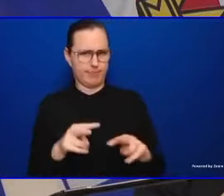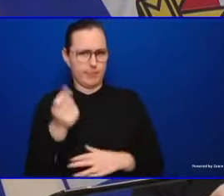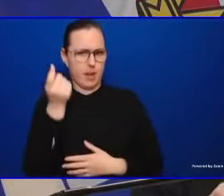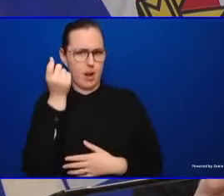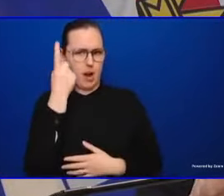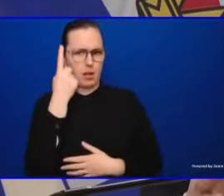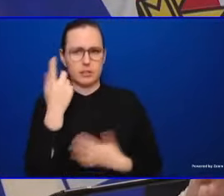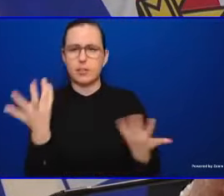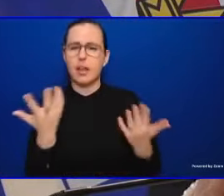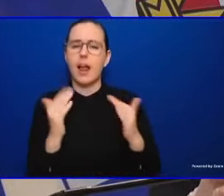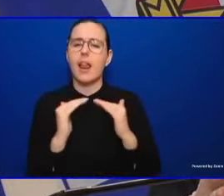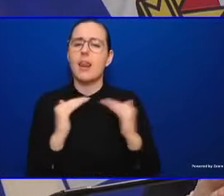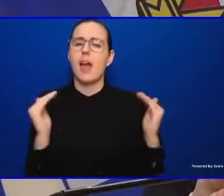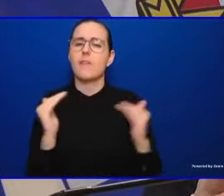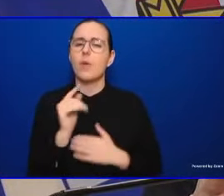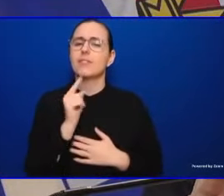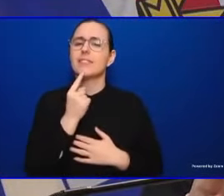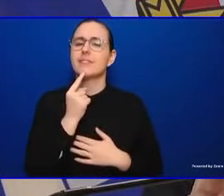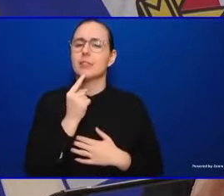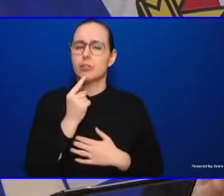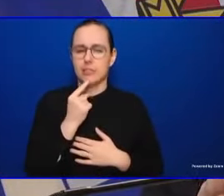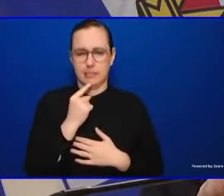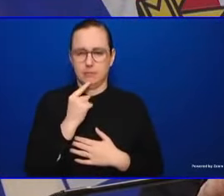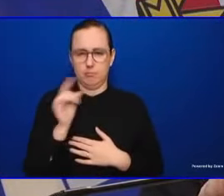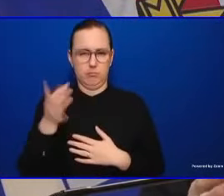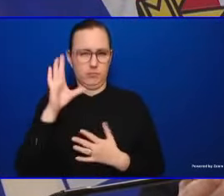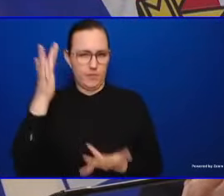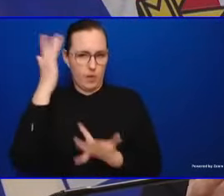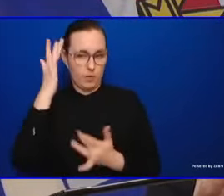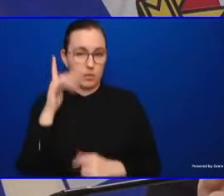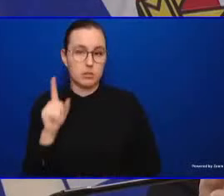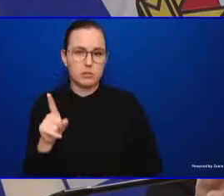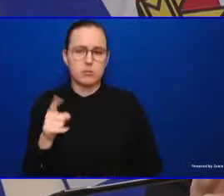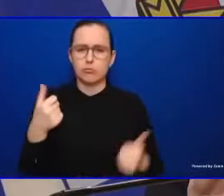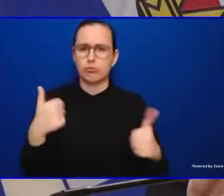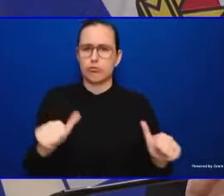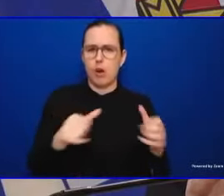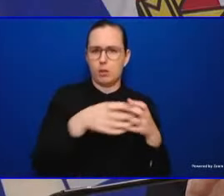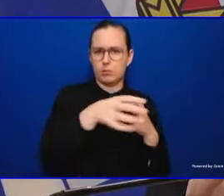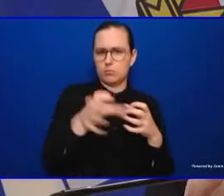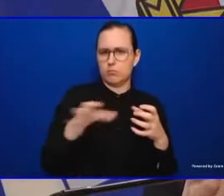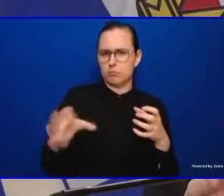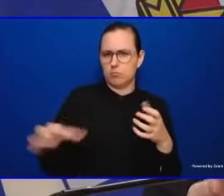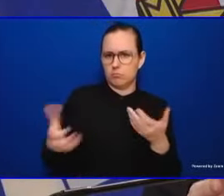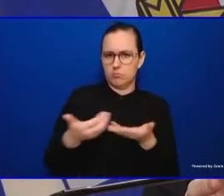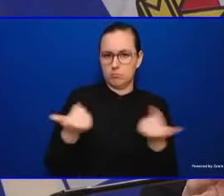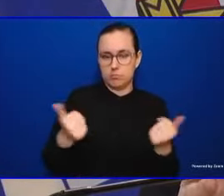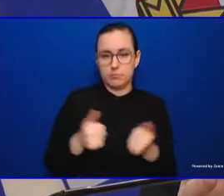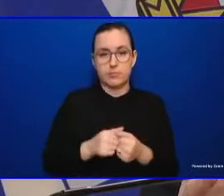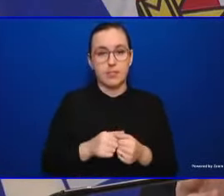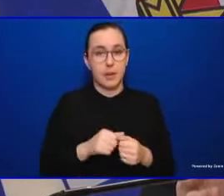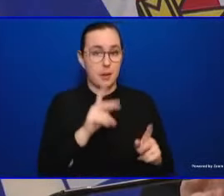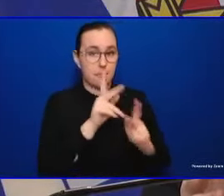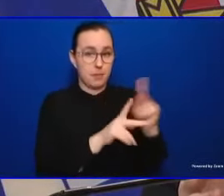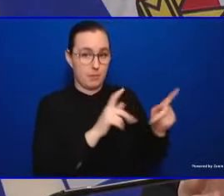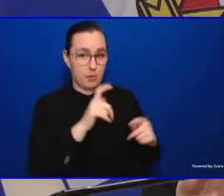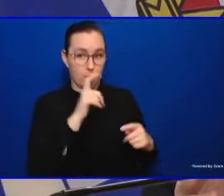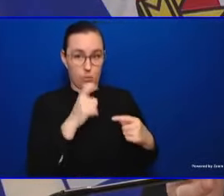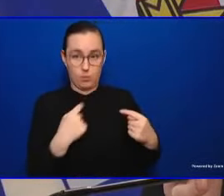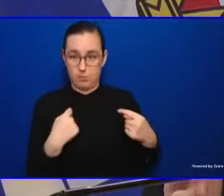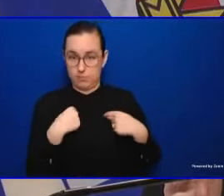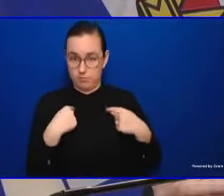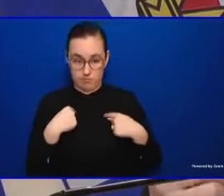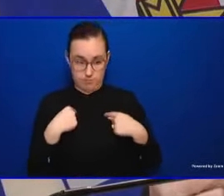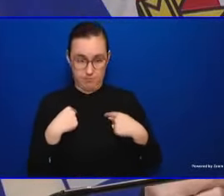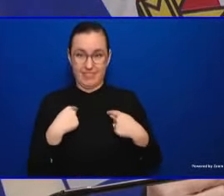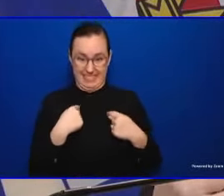tease apart people who are in hospital from COVID, people who are in hospital with COVID, and people who are in